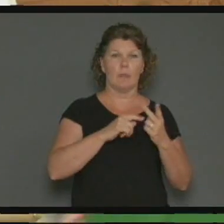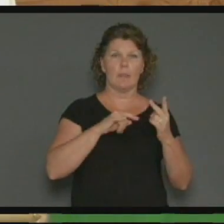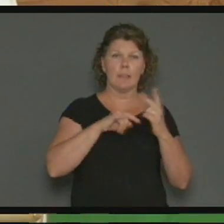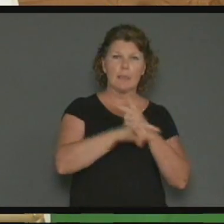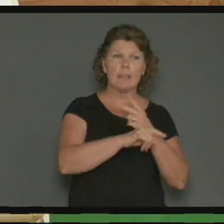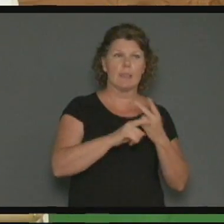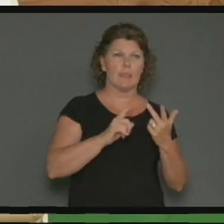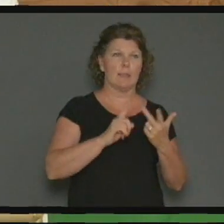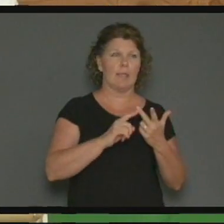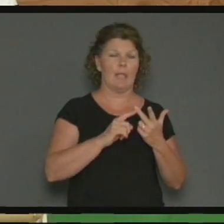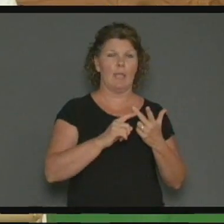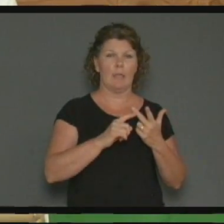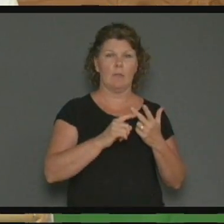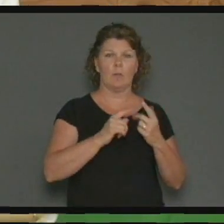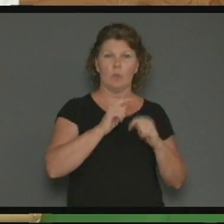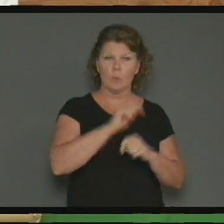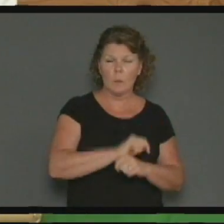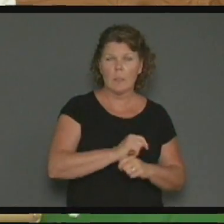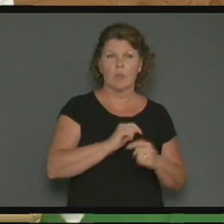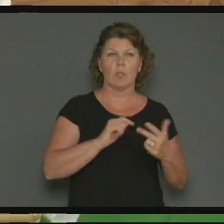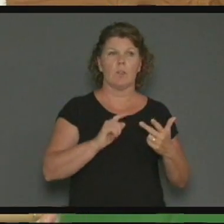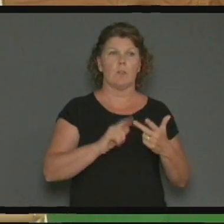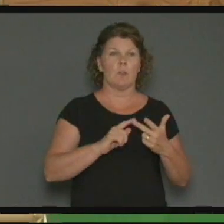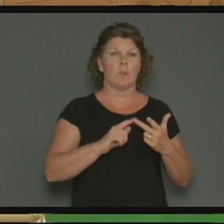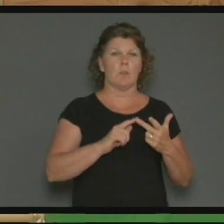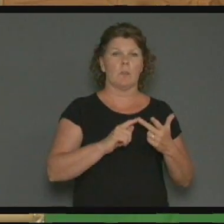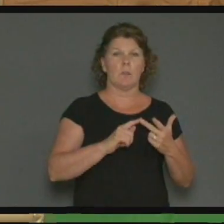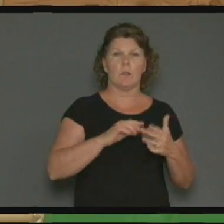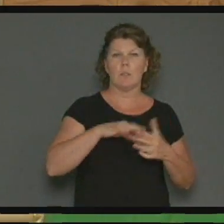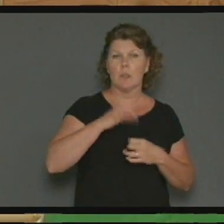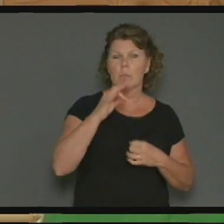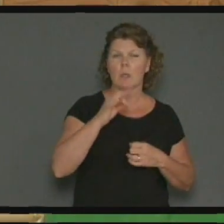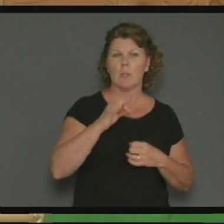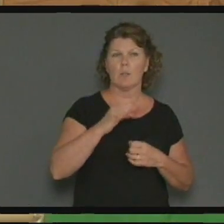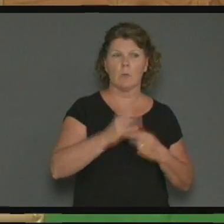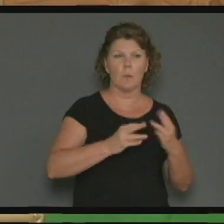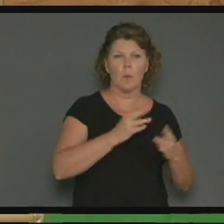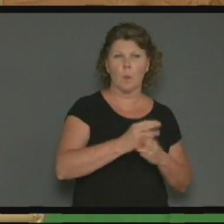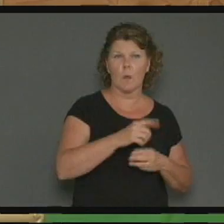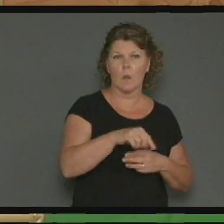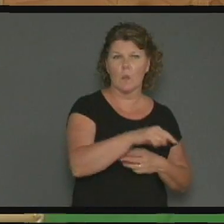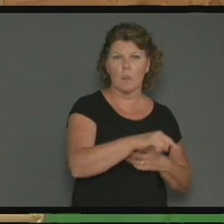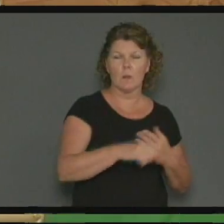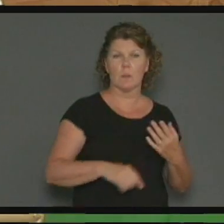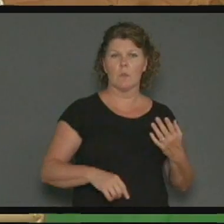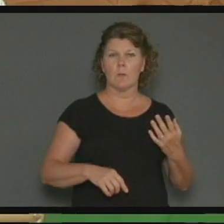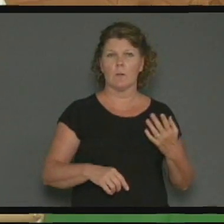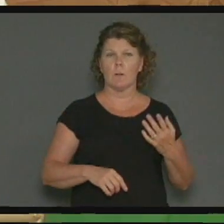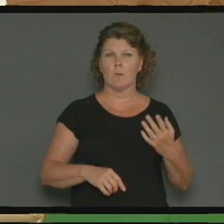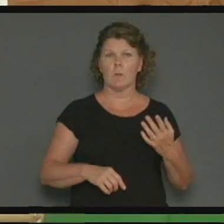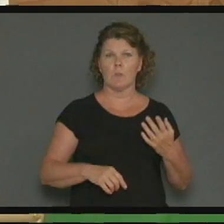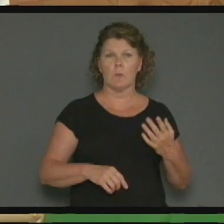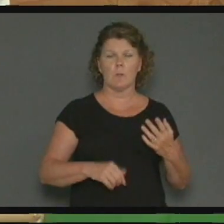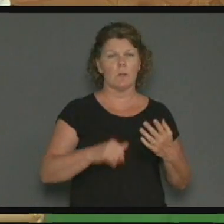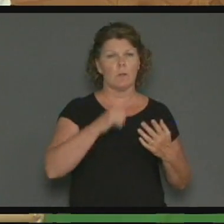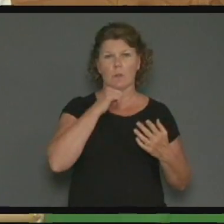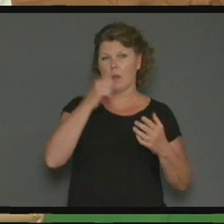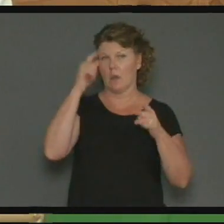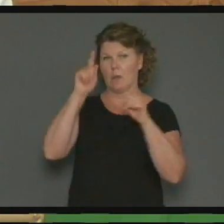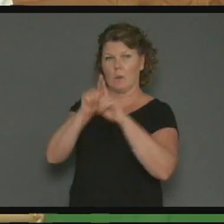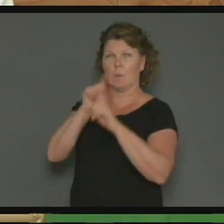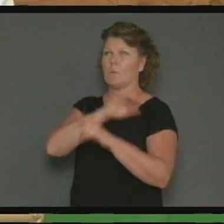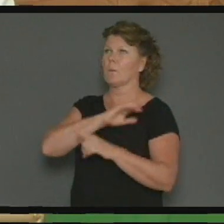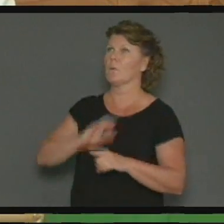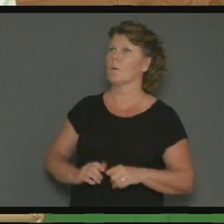according to human tradition, according to the elemental spirits of the world, and not according to